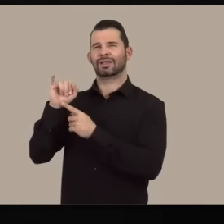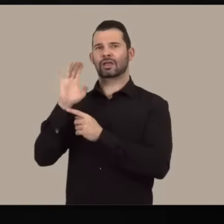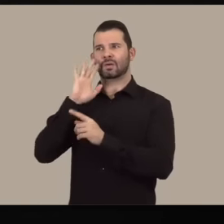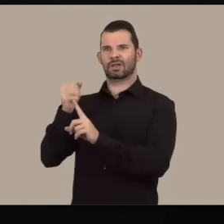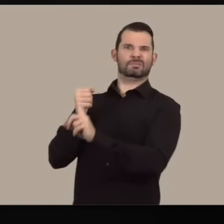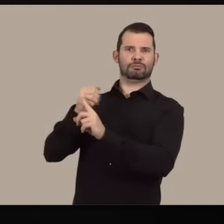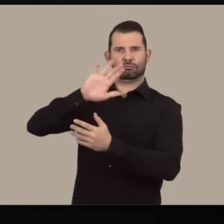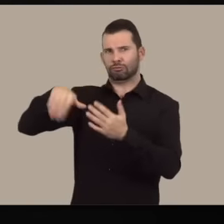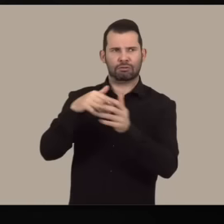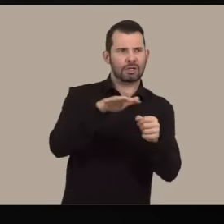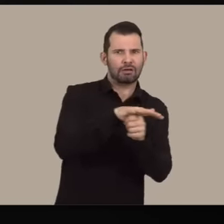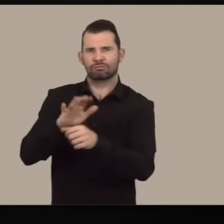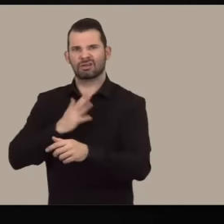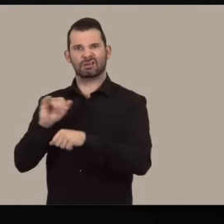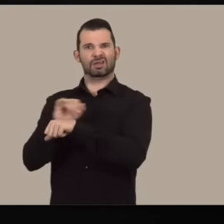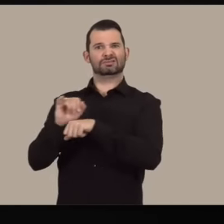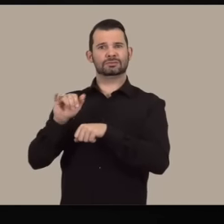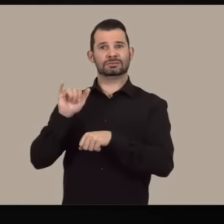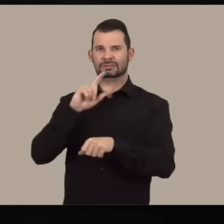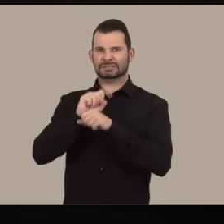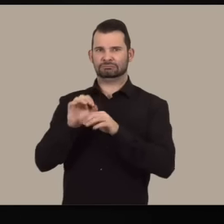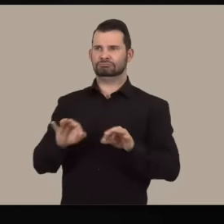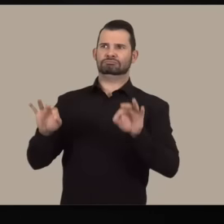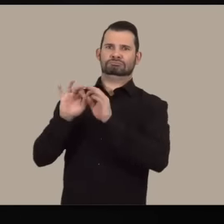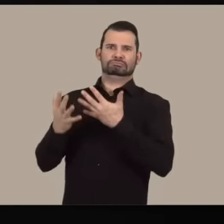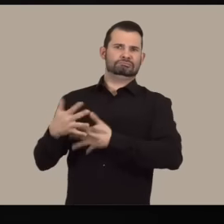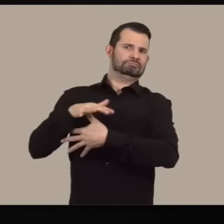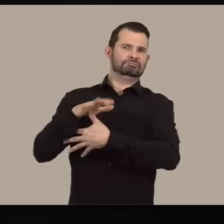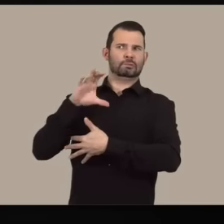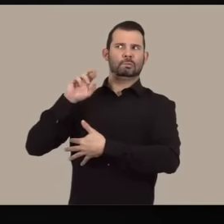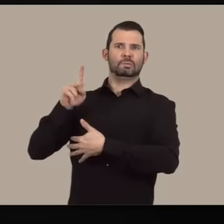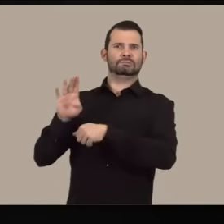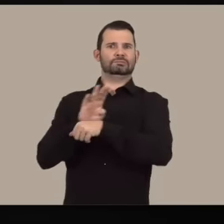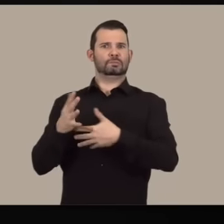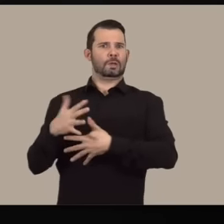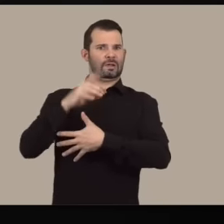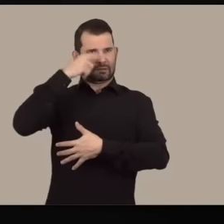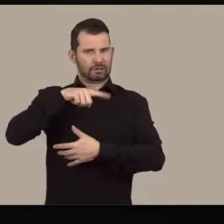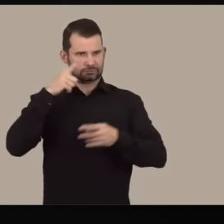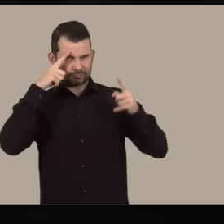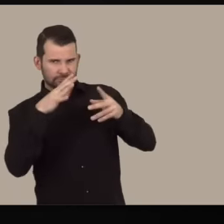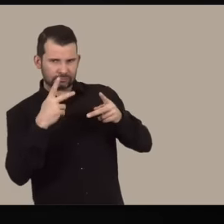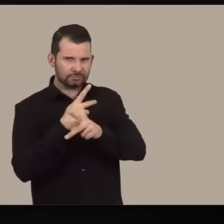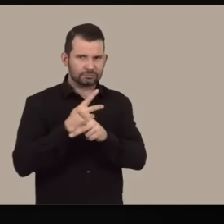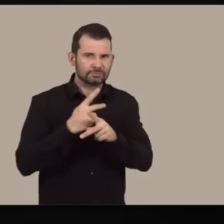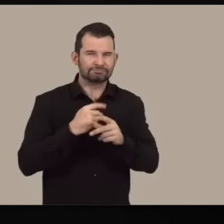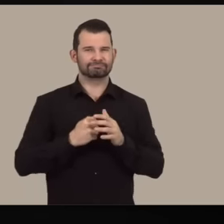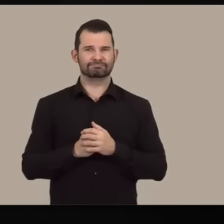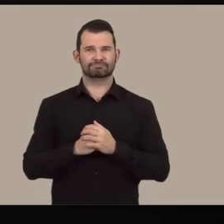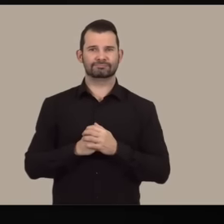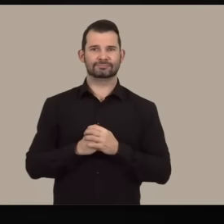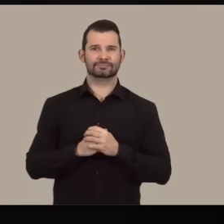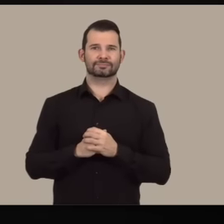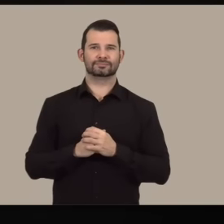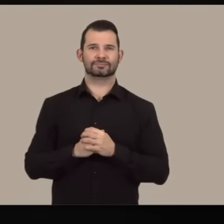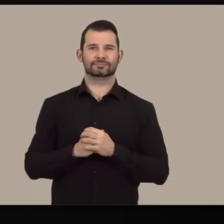know AI will impact all areas of our industry, so this is definitely a corporate priority for